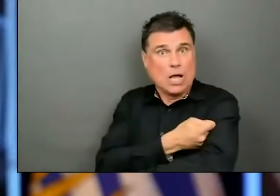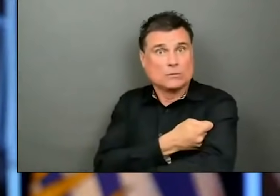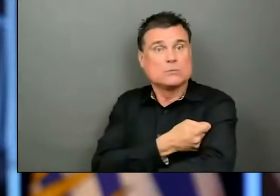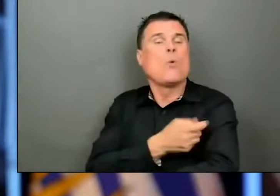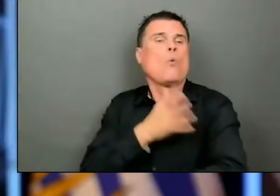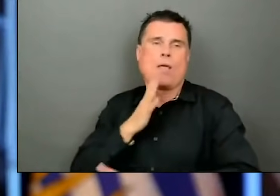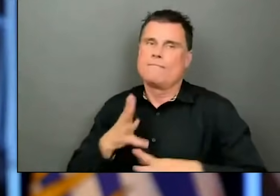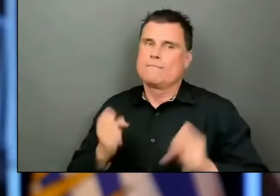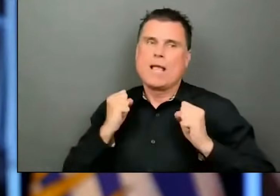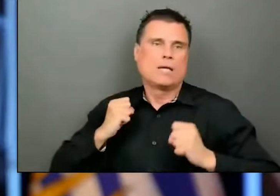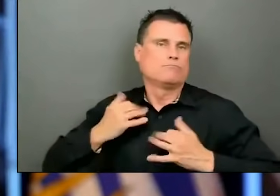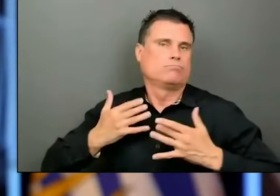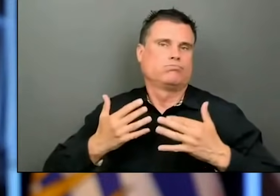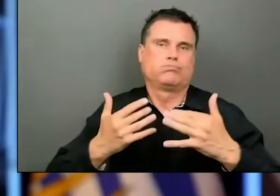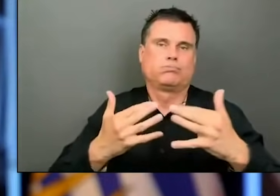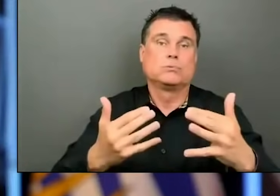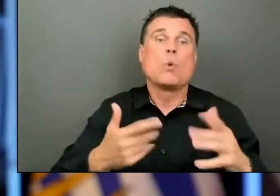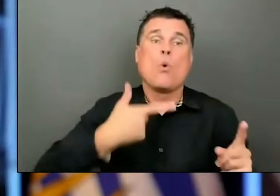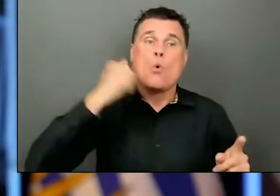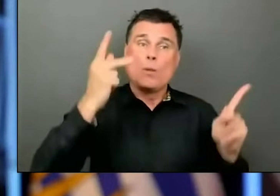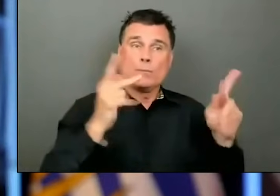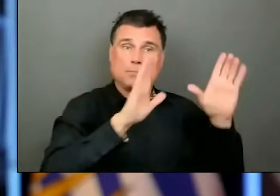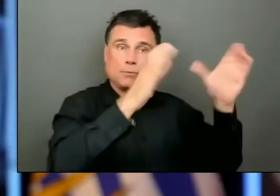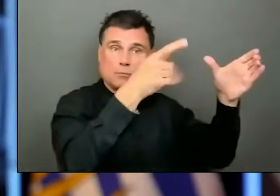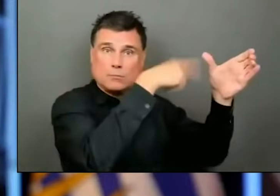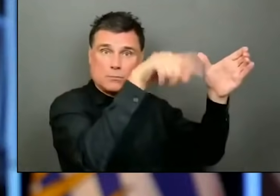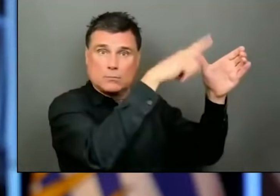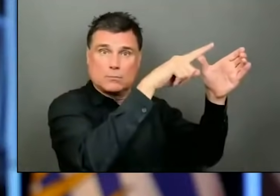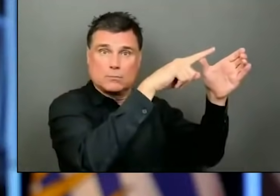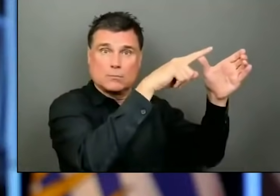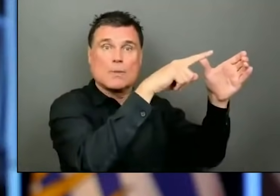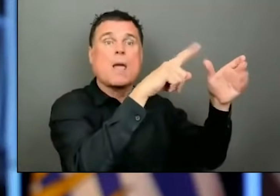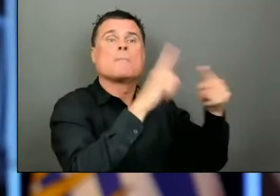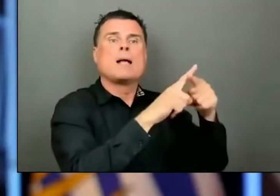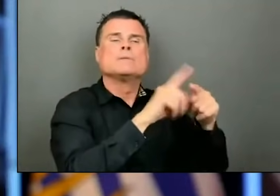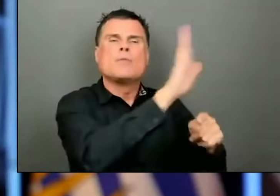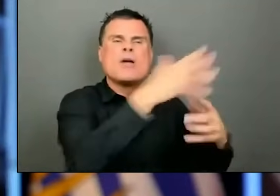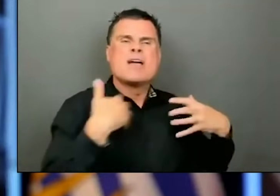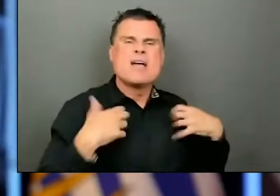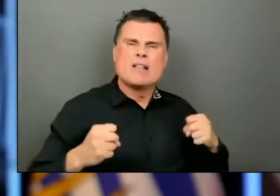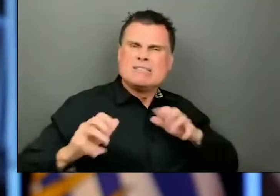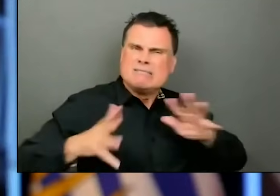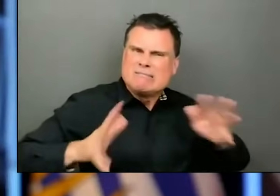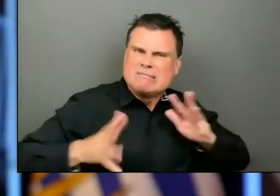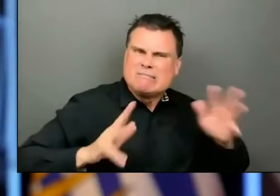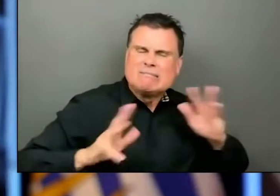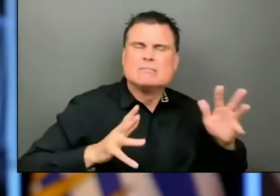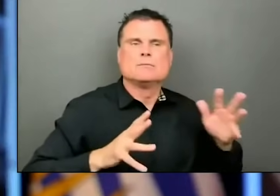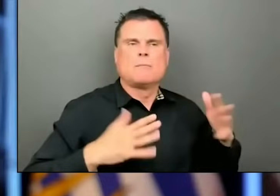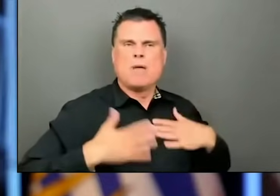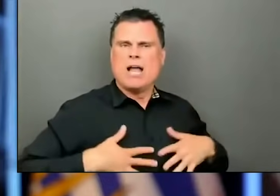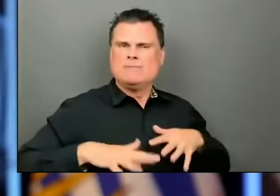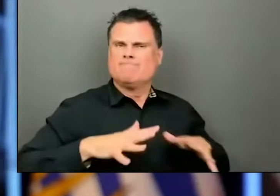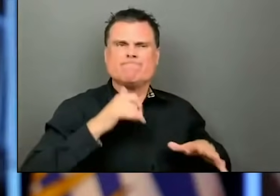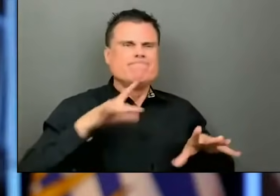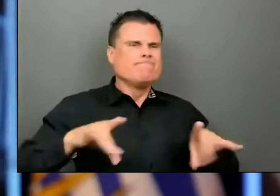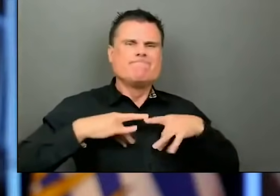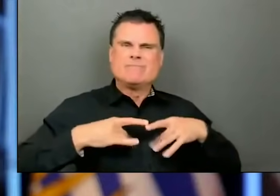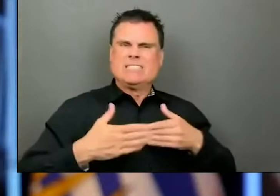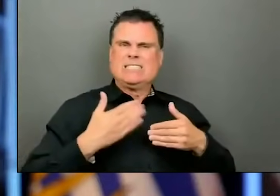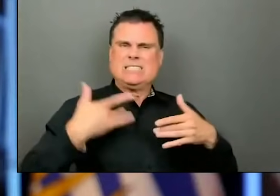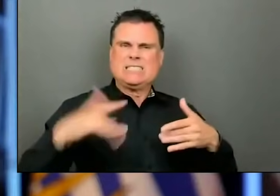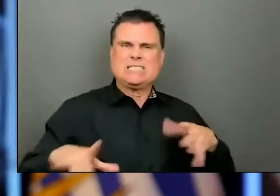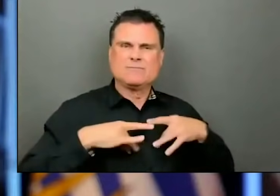people who are older, people who are have immune compromising conditions, people who are on a clinically extremely